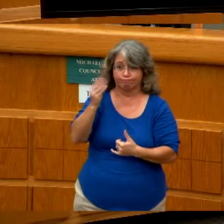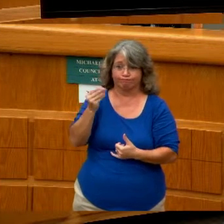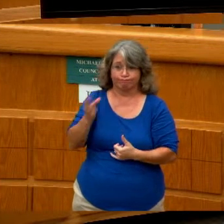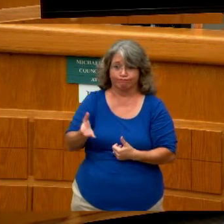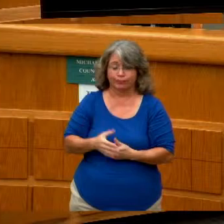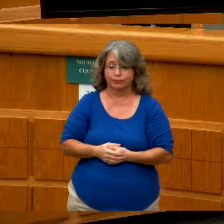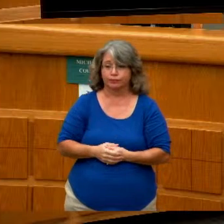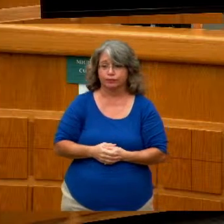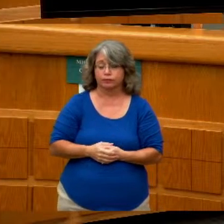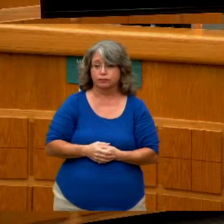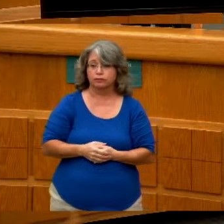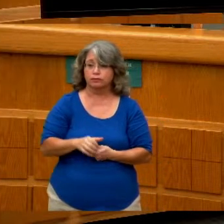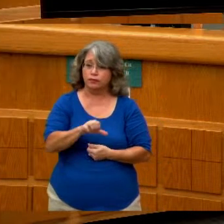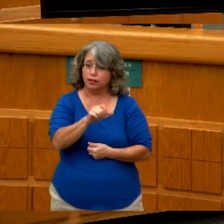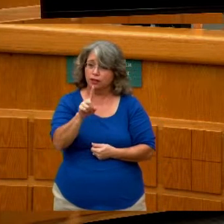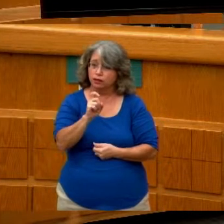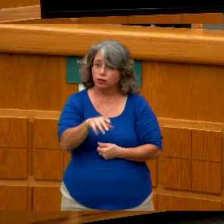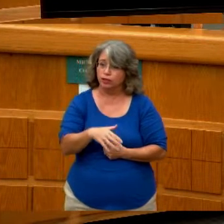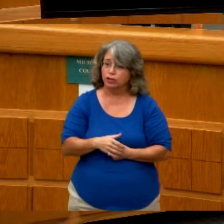we speak.